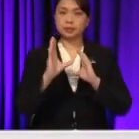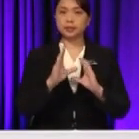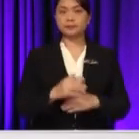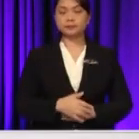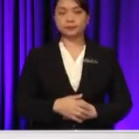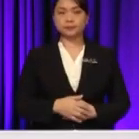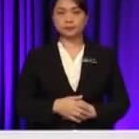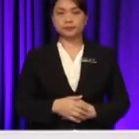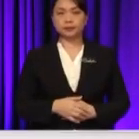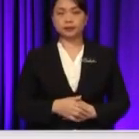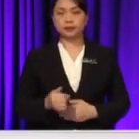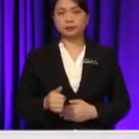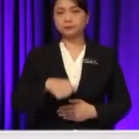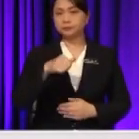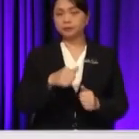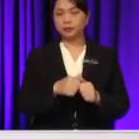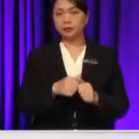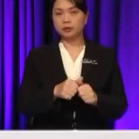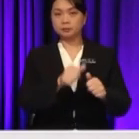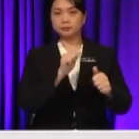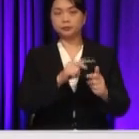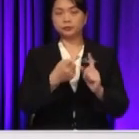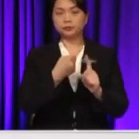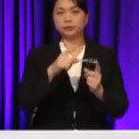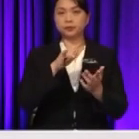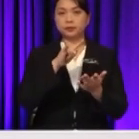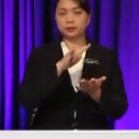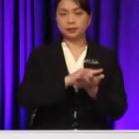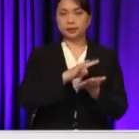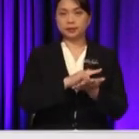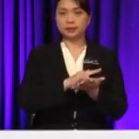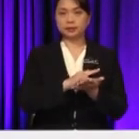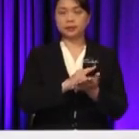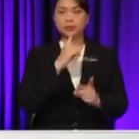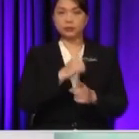Apart from that, what about those feeling that you can